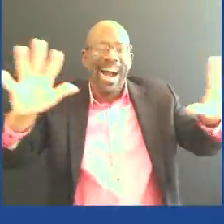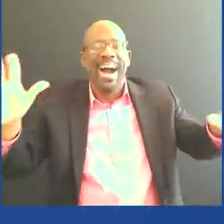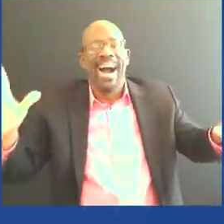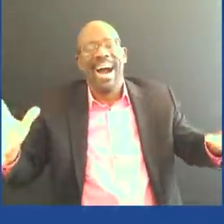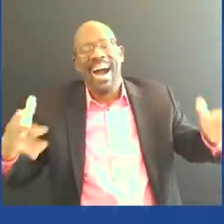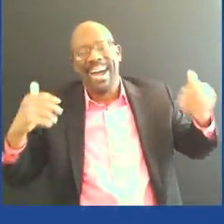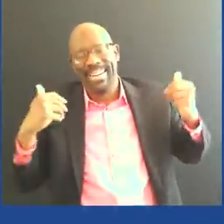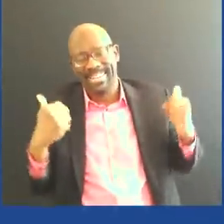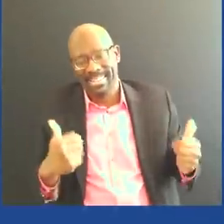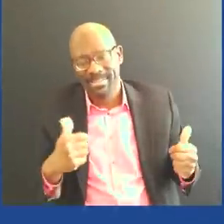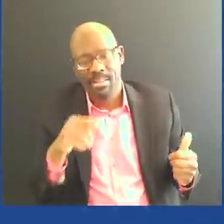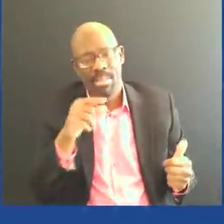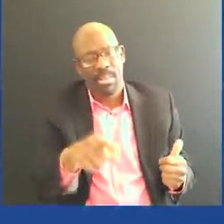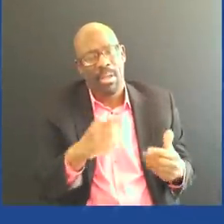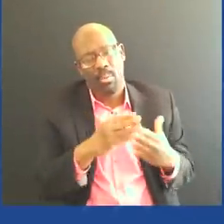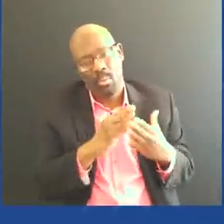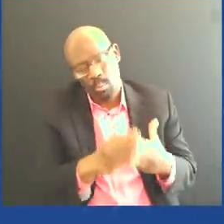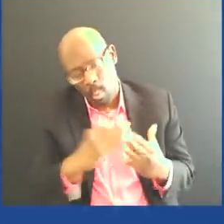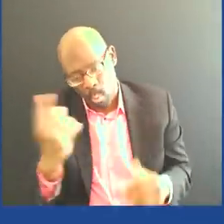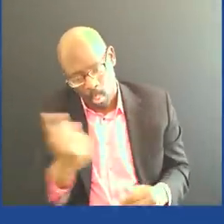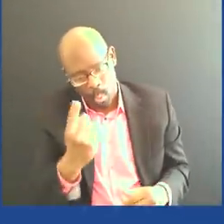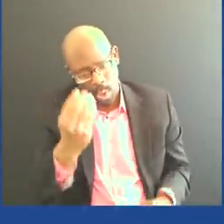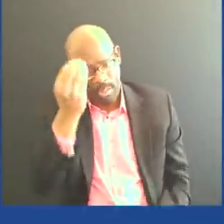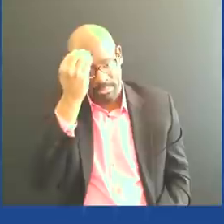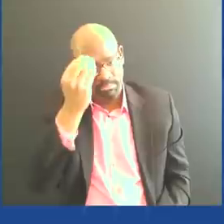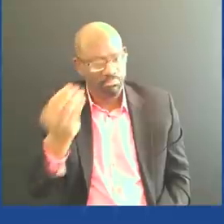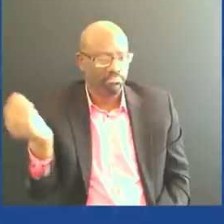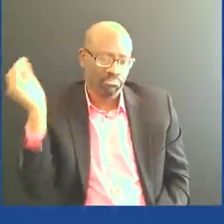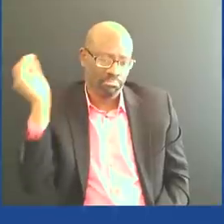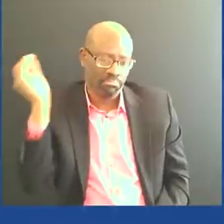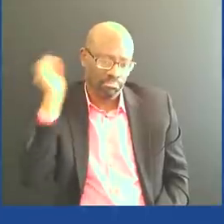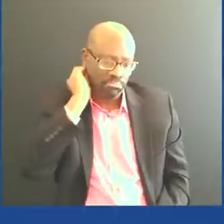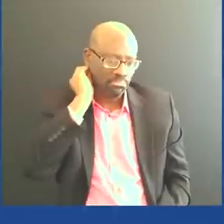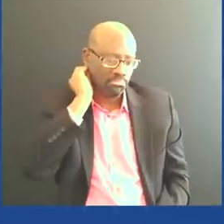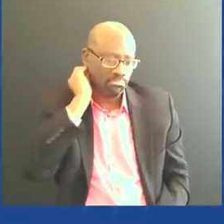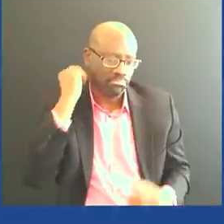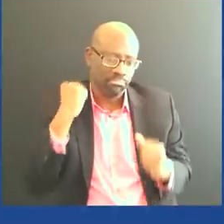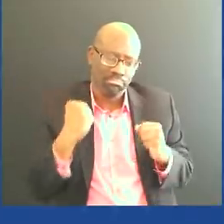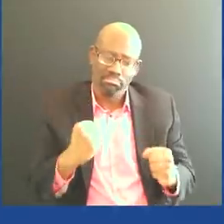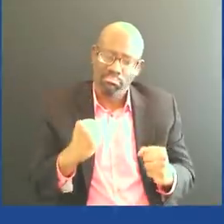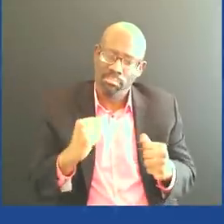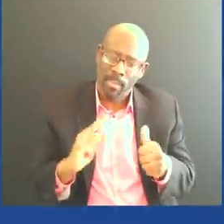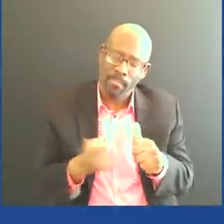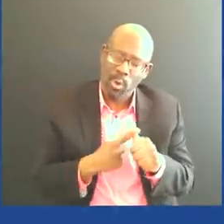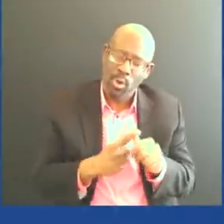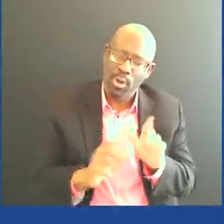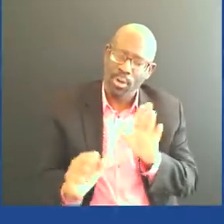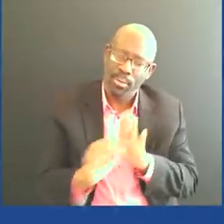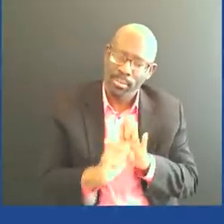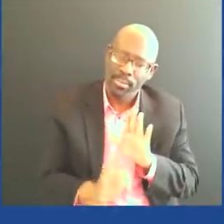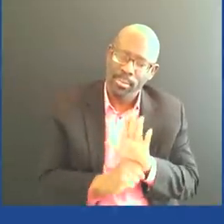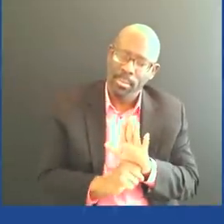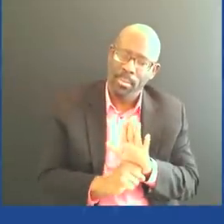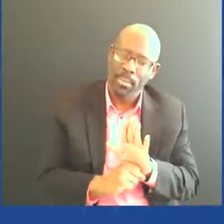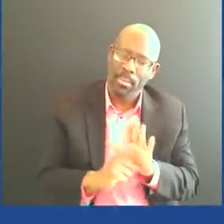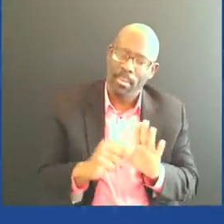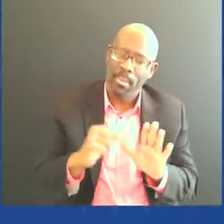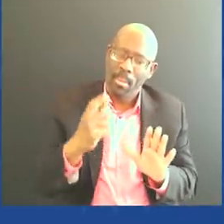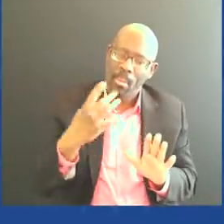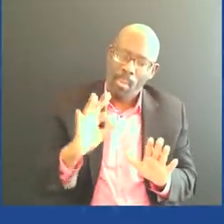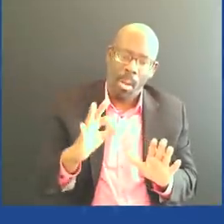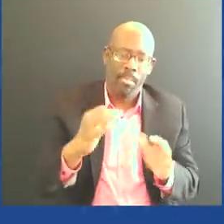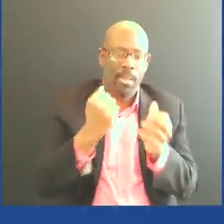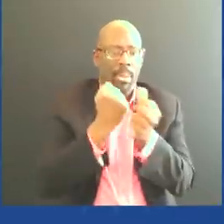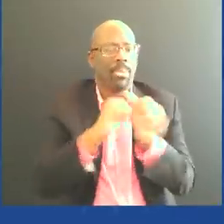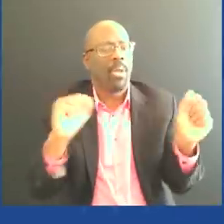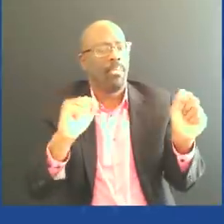of liberty and independence. So it's difficult to put into words how much it means to be